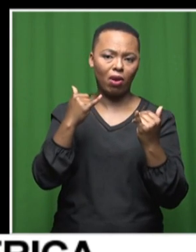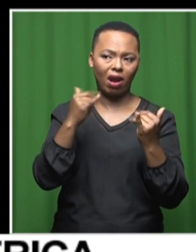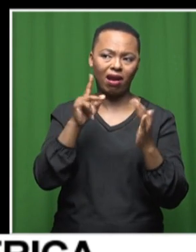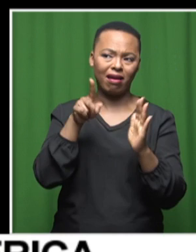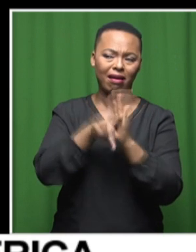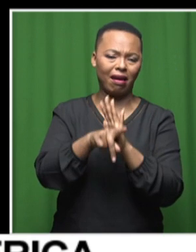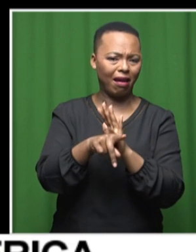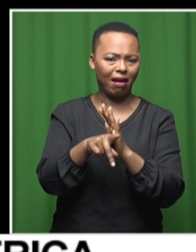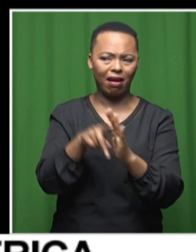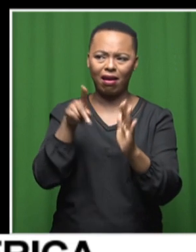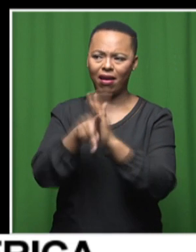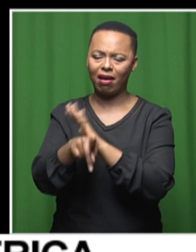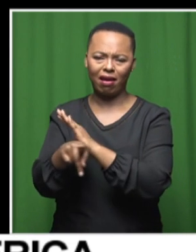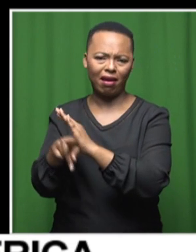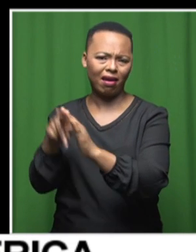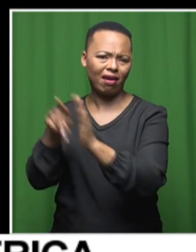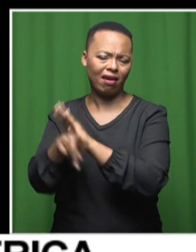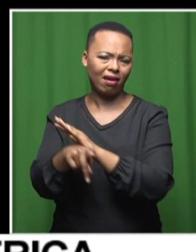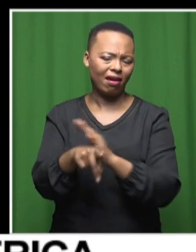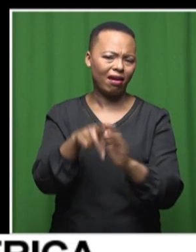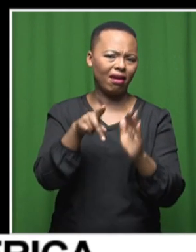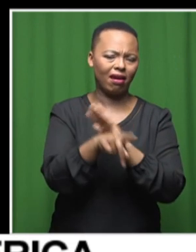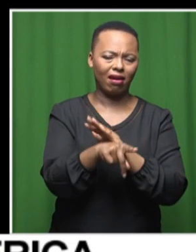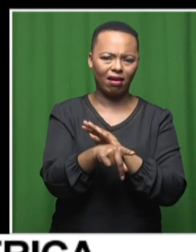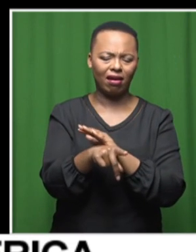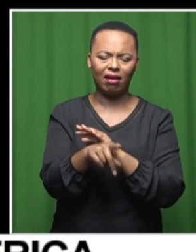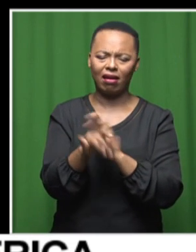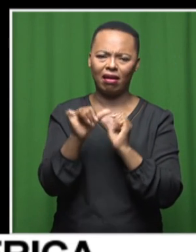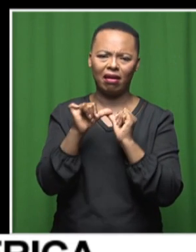murder, and we are actually back where we were in the